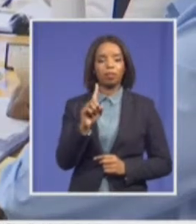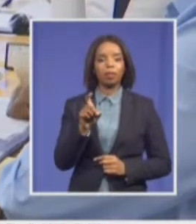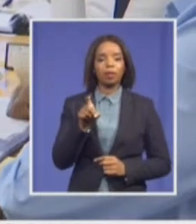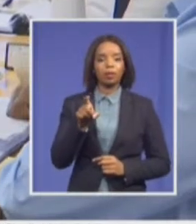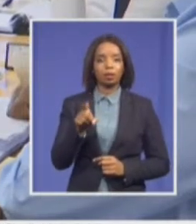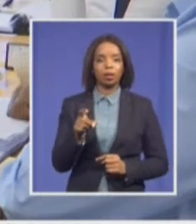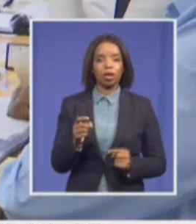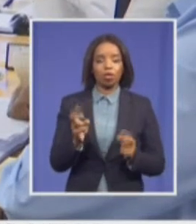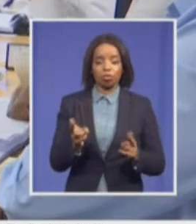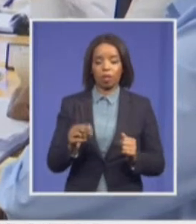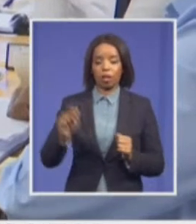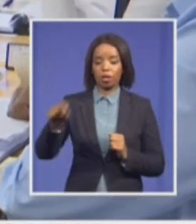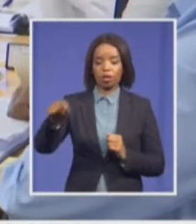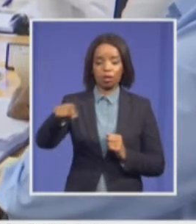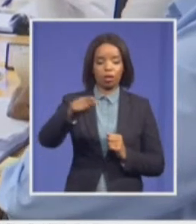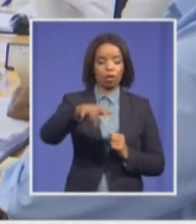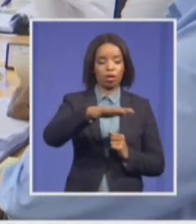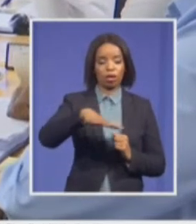then that's the end of this matter.